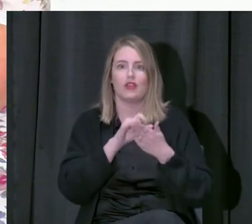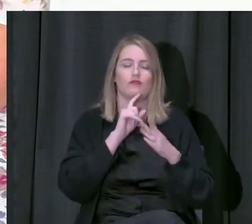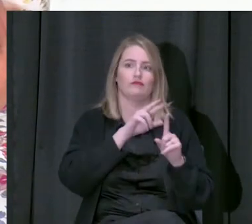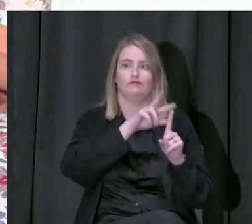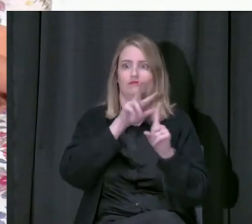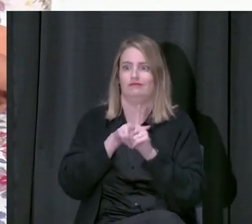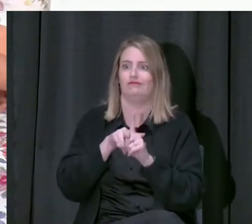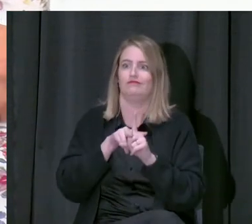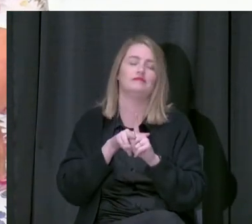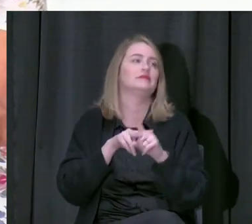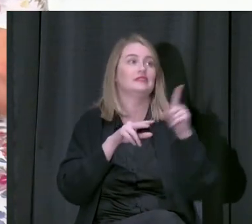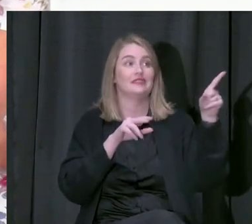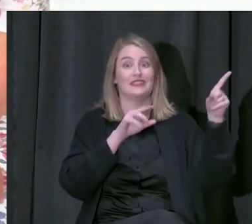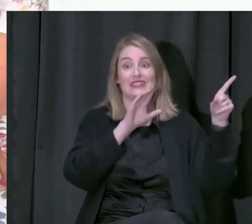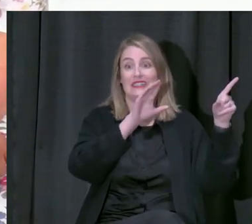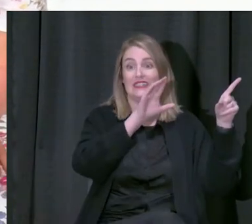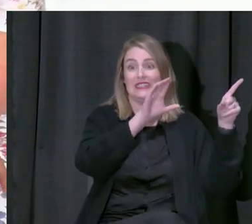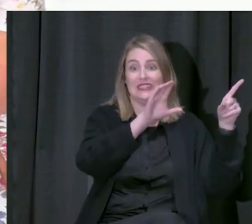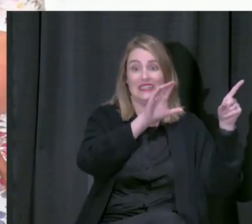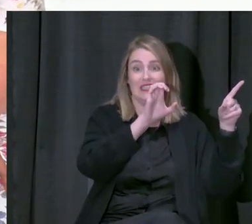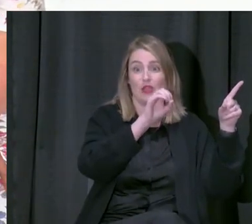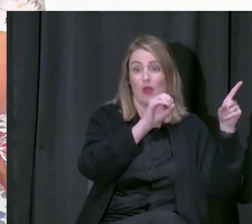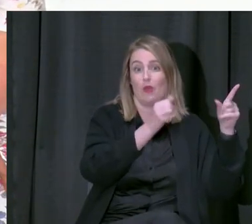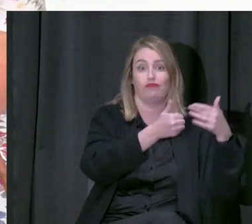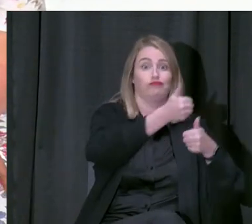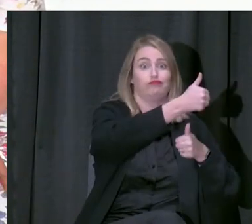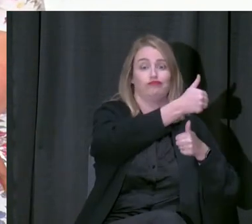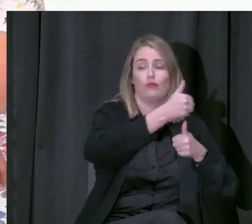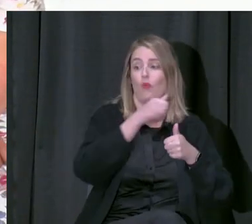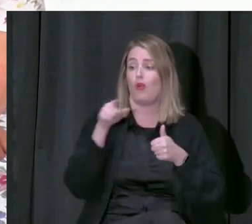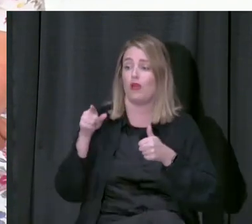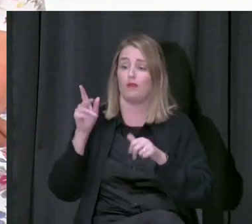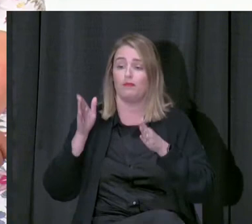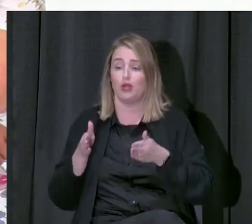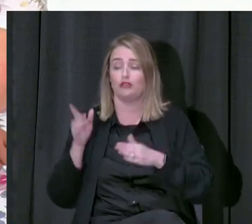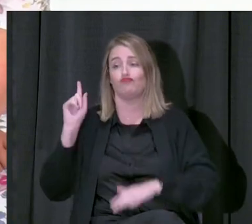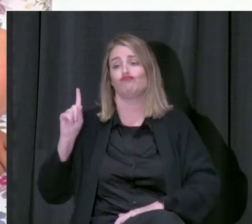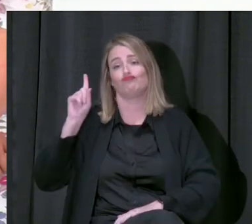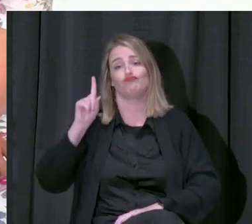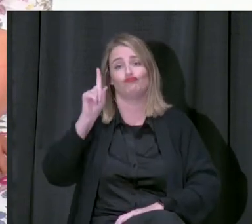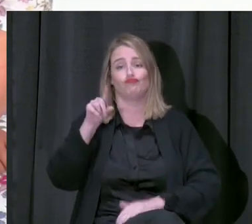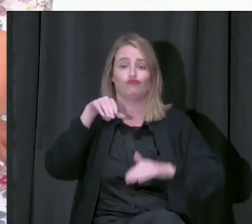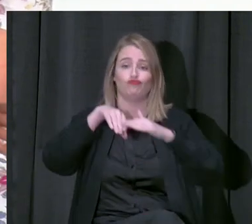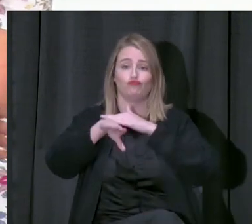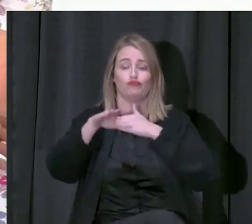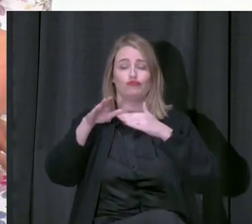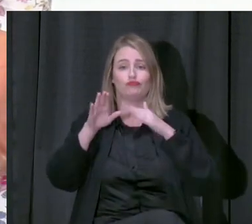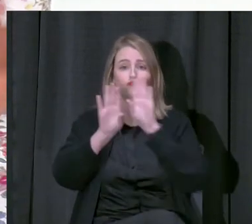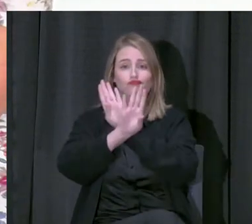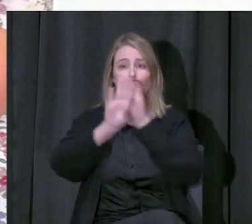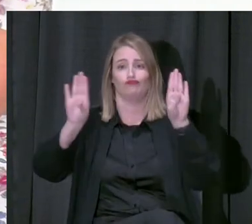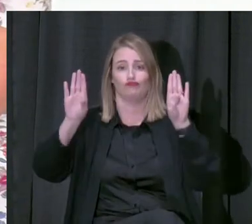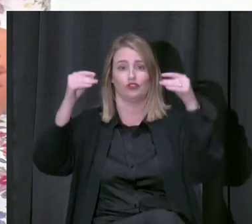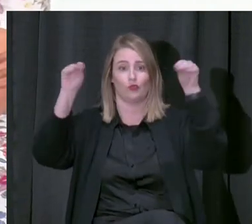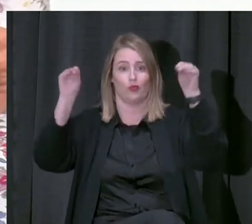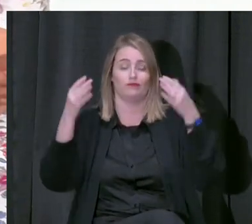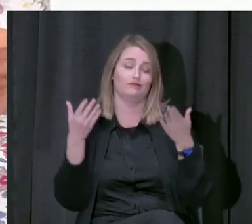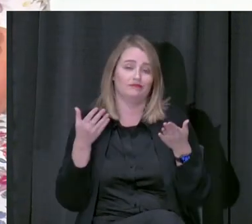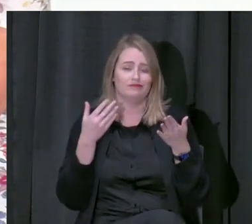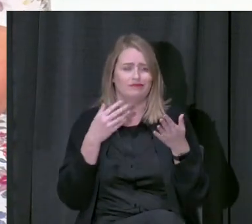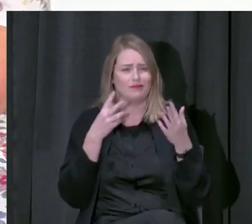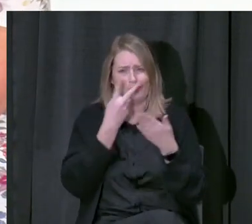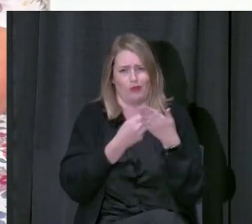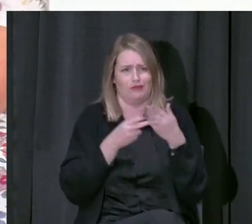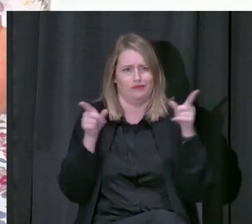CEO or the person at the front, in the front store. So I really, my North Star is really to